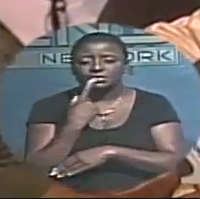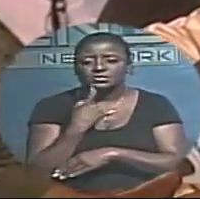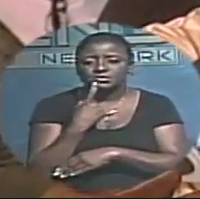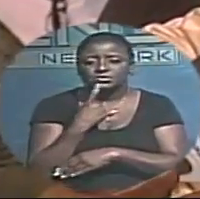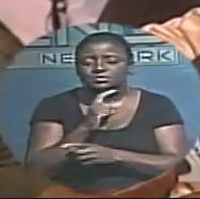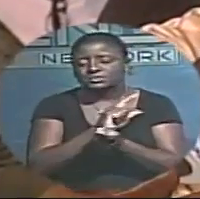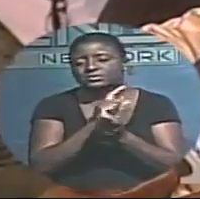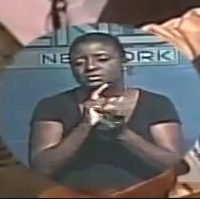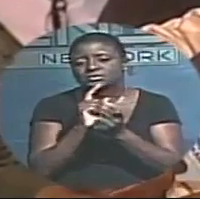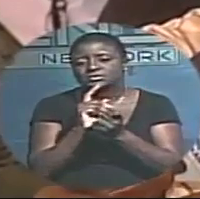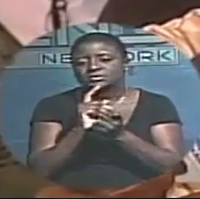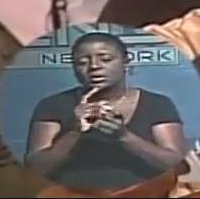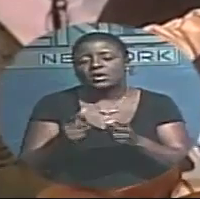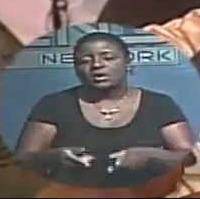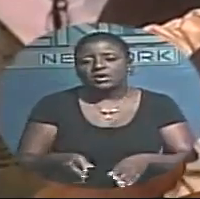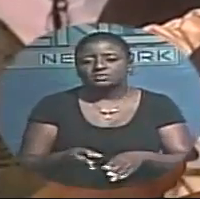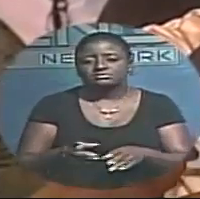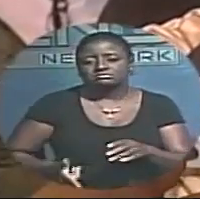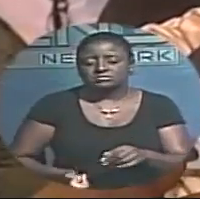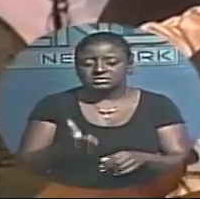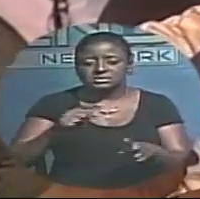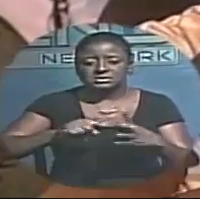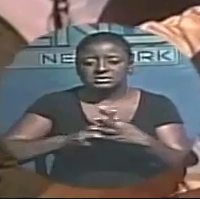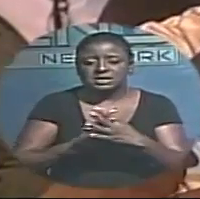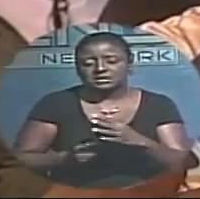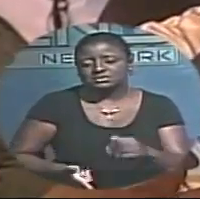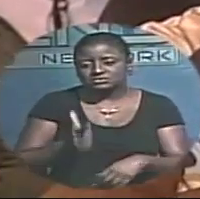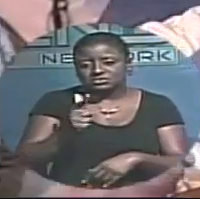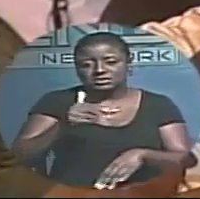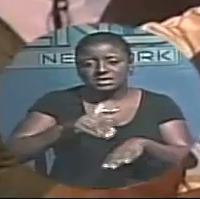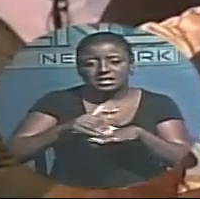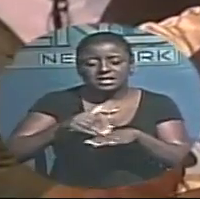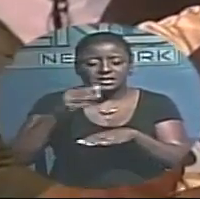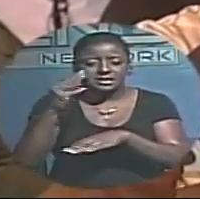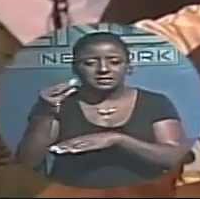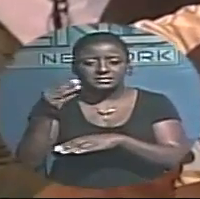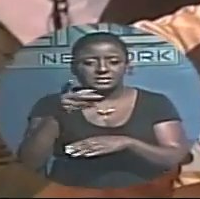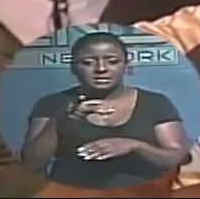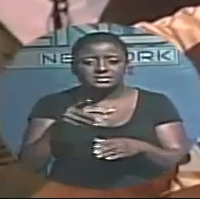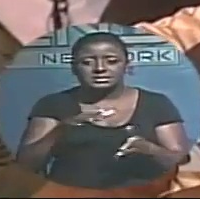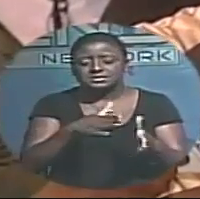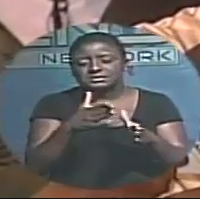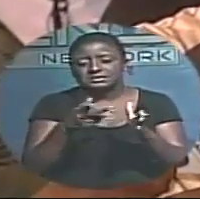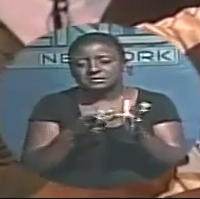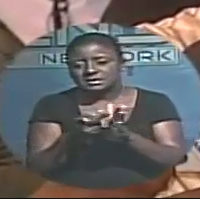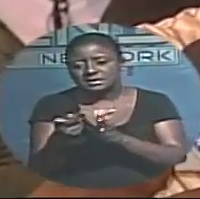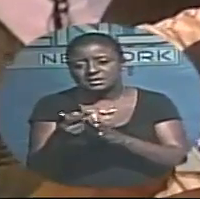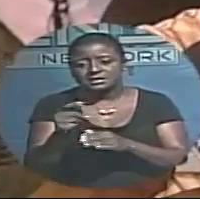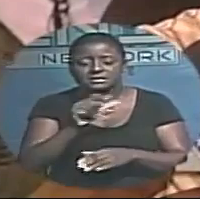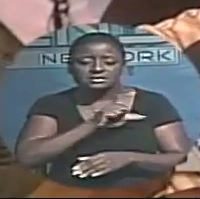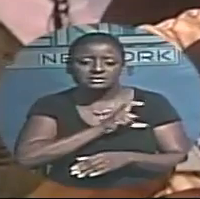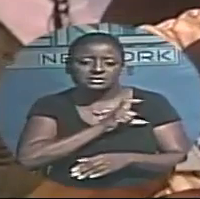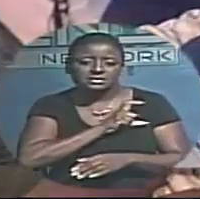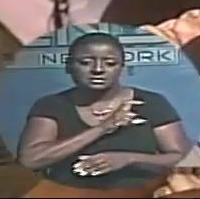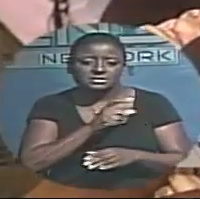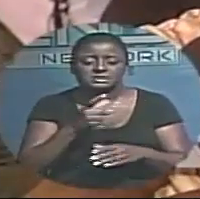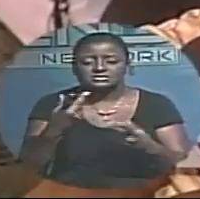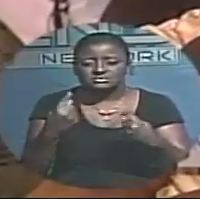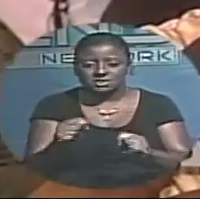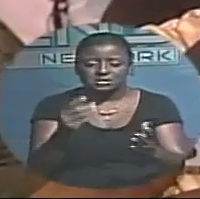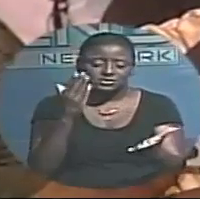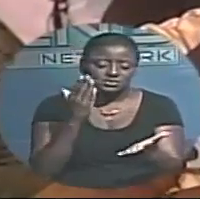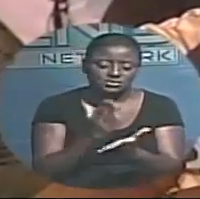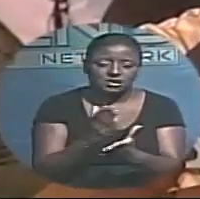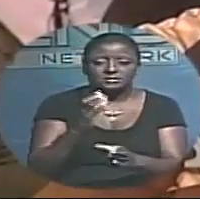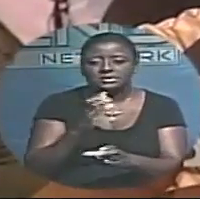in turn opened fire on the suspect. He was fatally shot. The officers attempted to stop the vehicle that